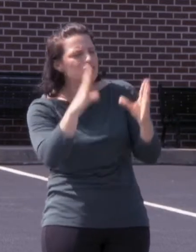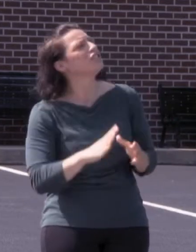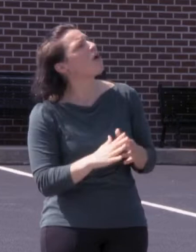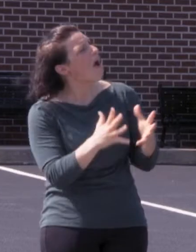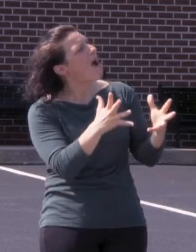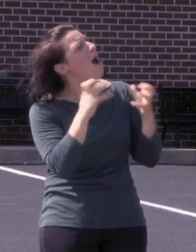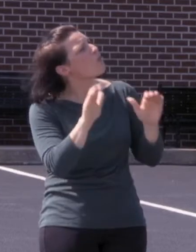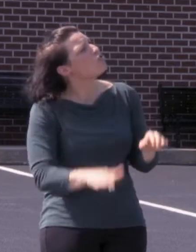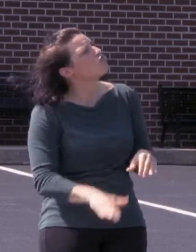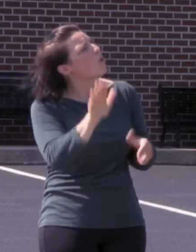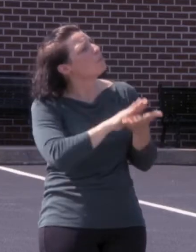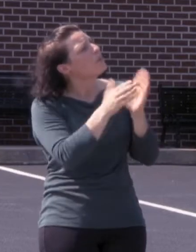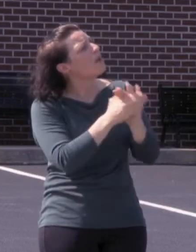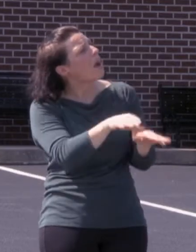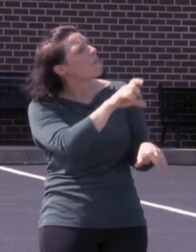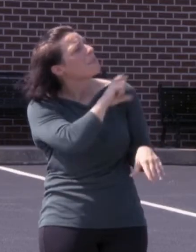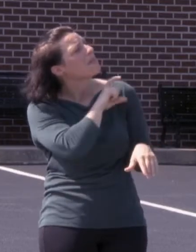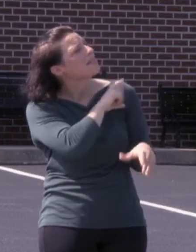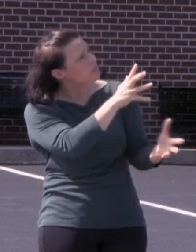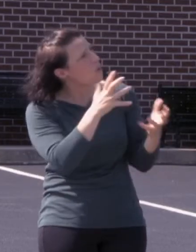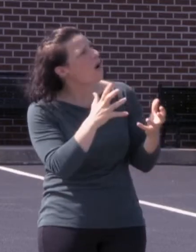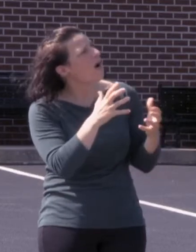I want to grow up to be a police officer.